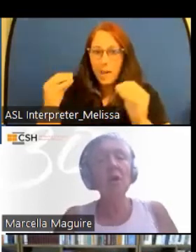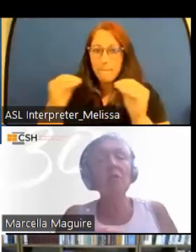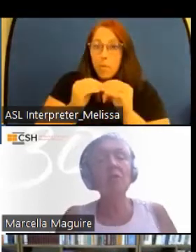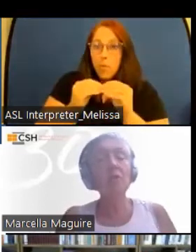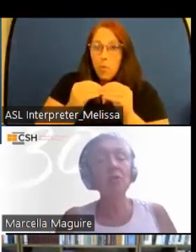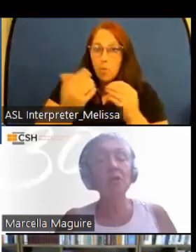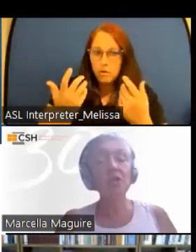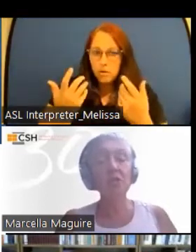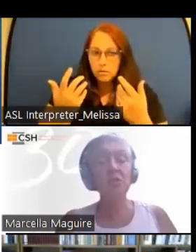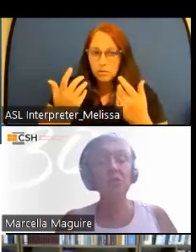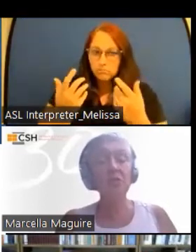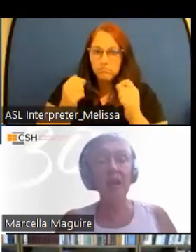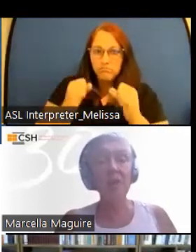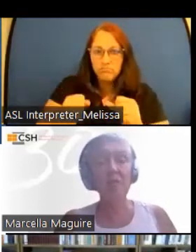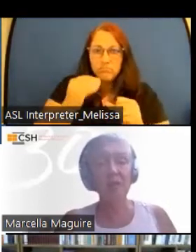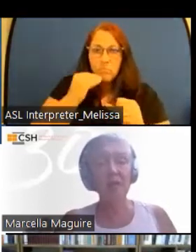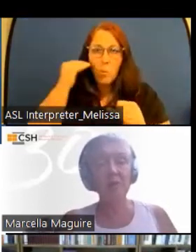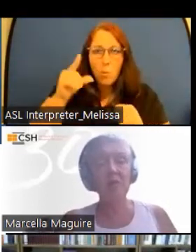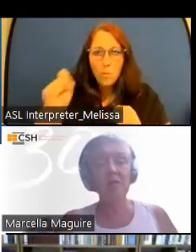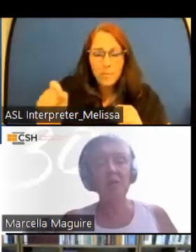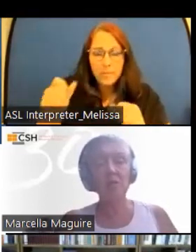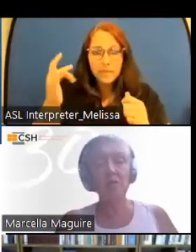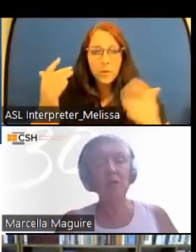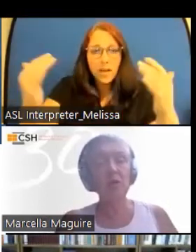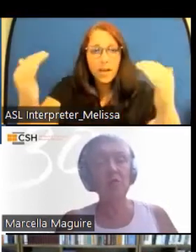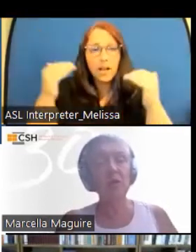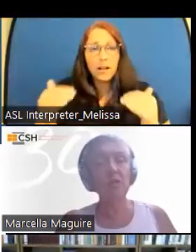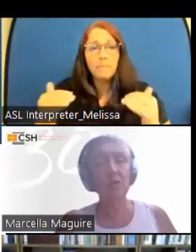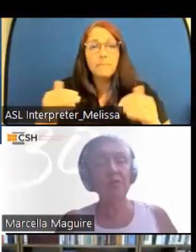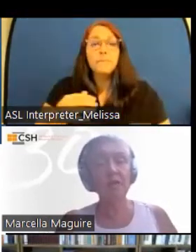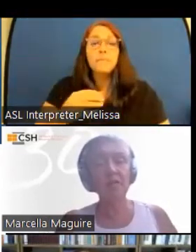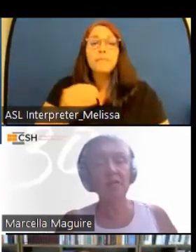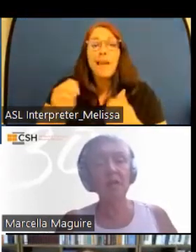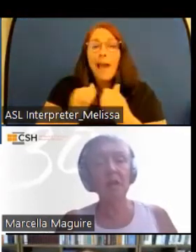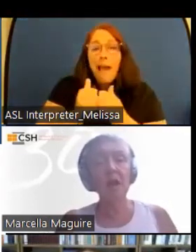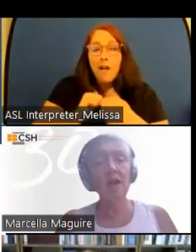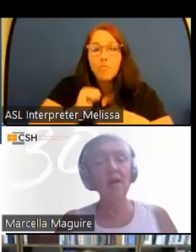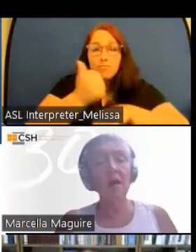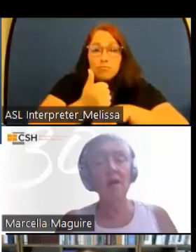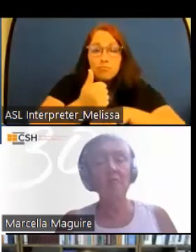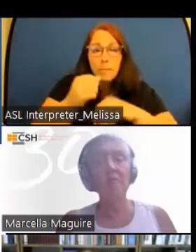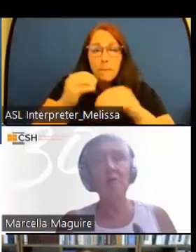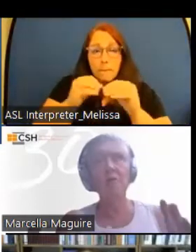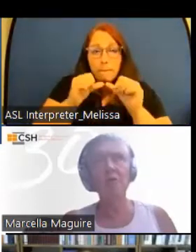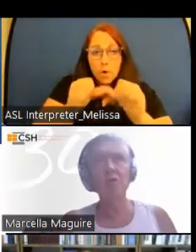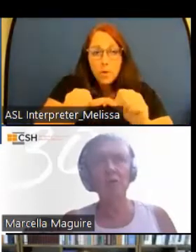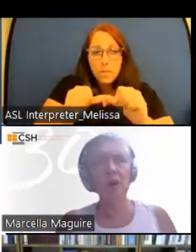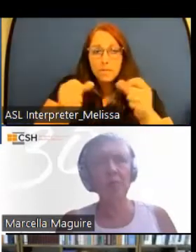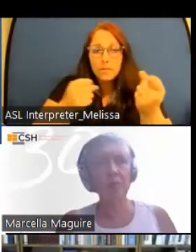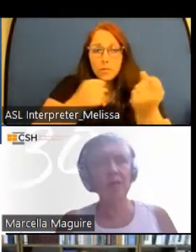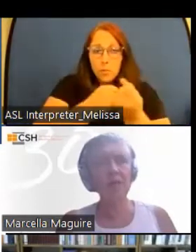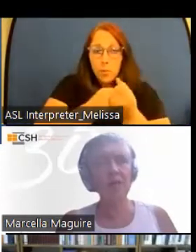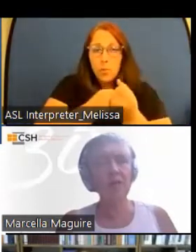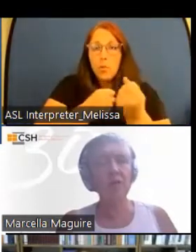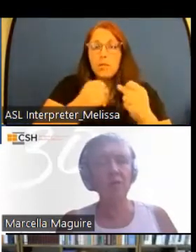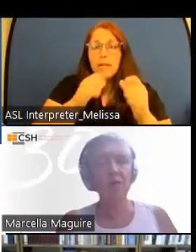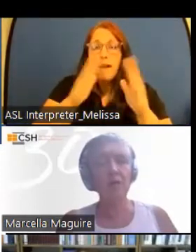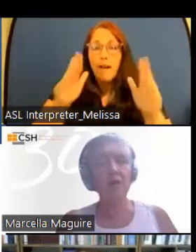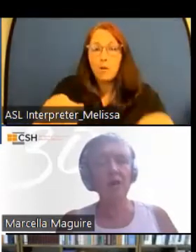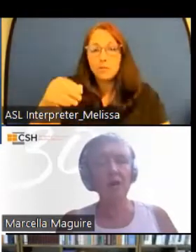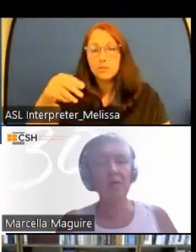going to talk about what roles continuums of care play, particularly in creating permanent supportive housing and bringing